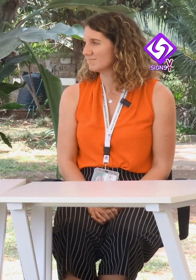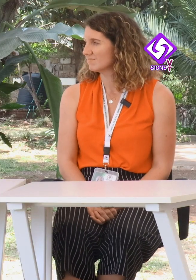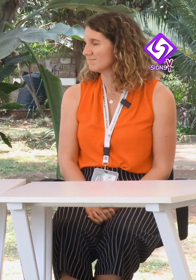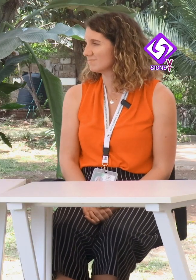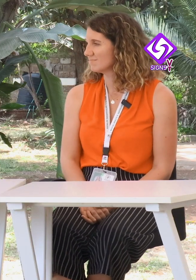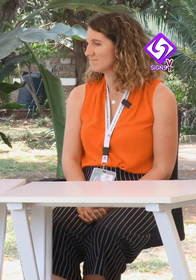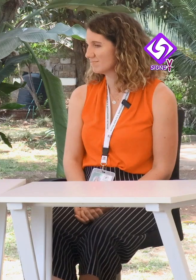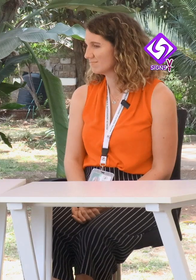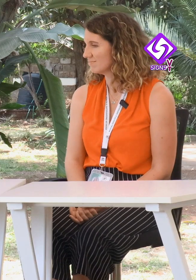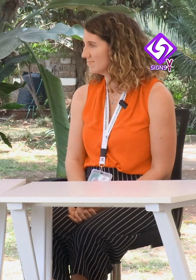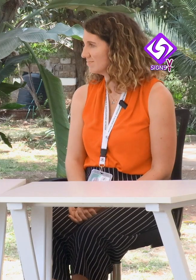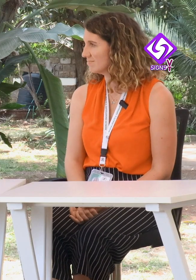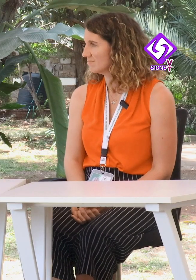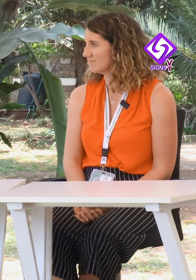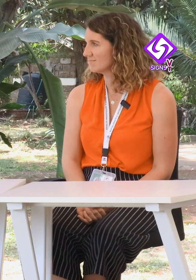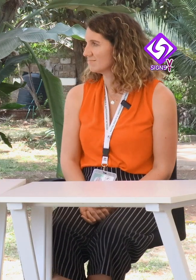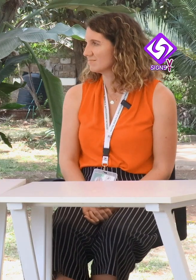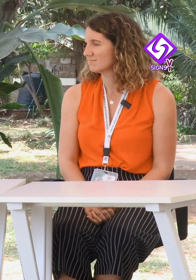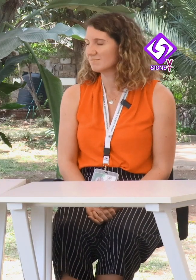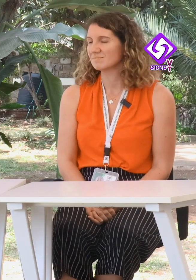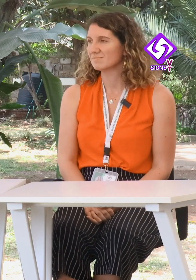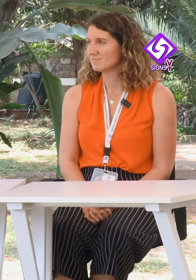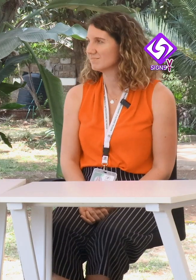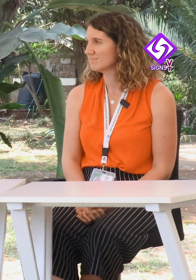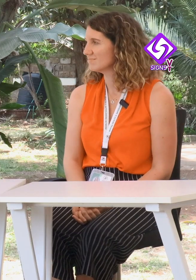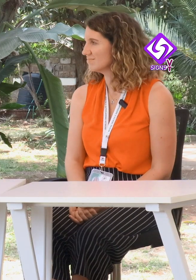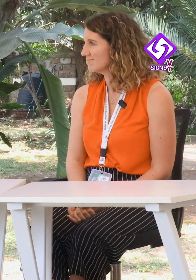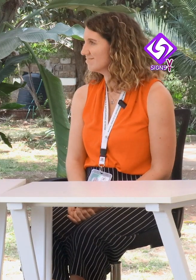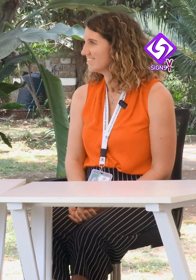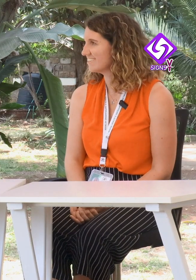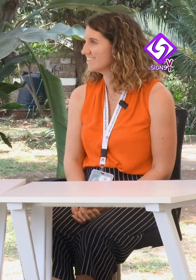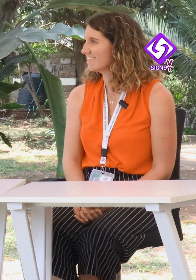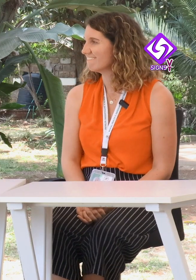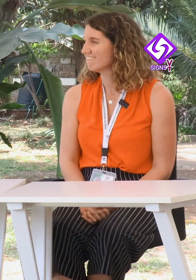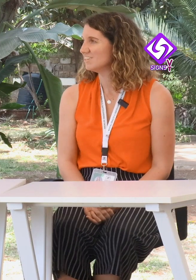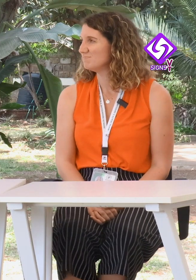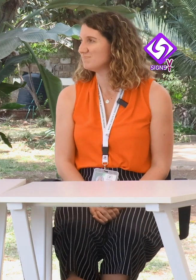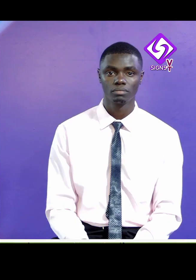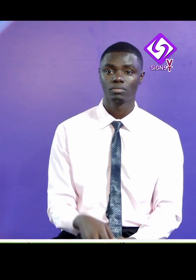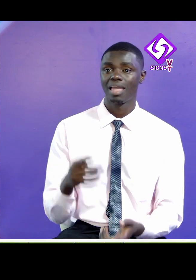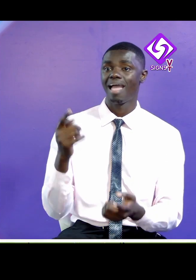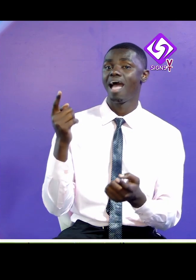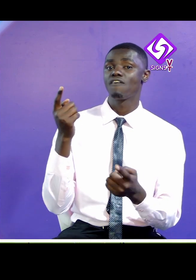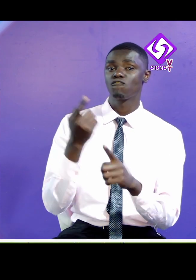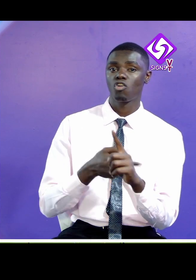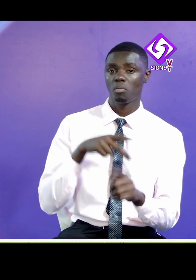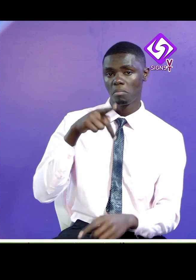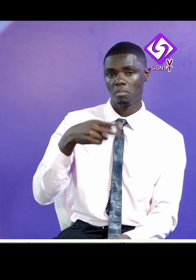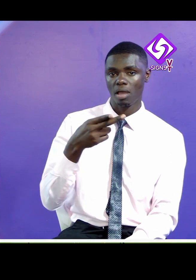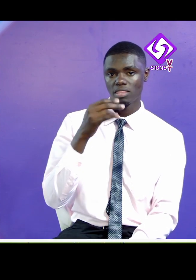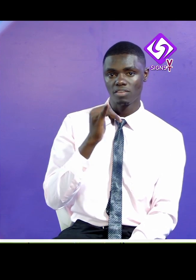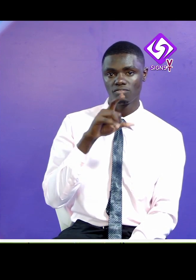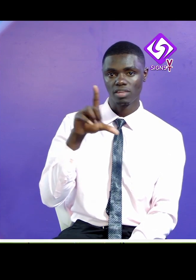and how you chose to specialize in the field of mental health? So coming from the Philippines is